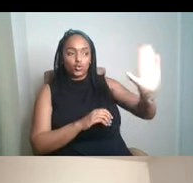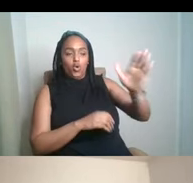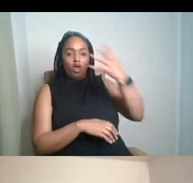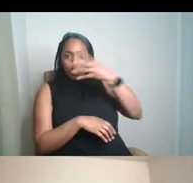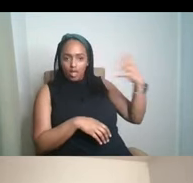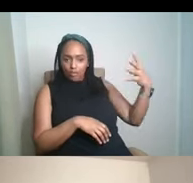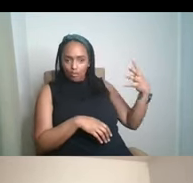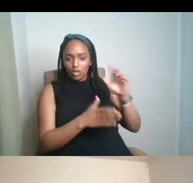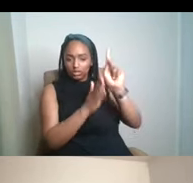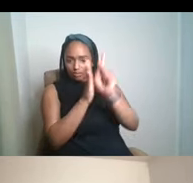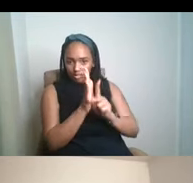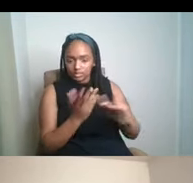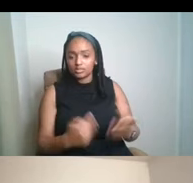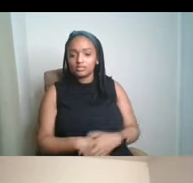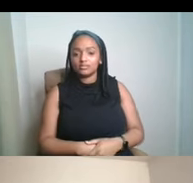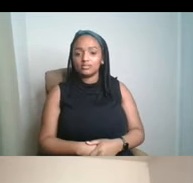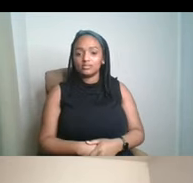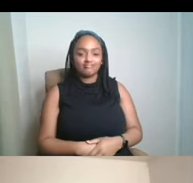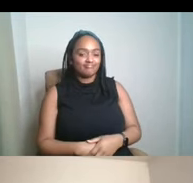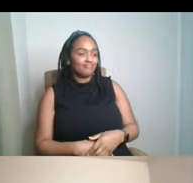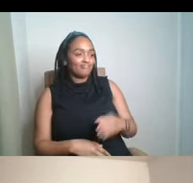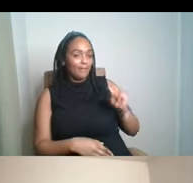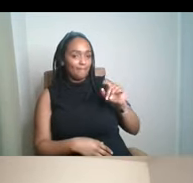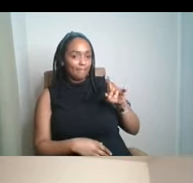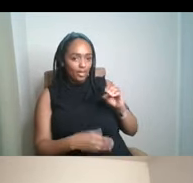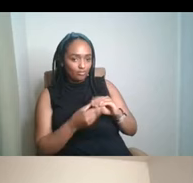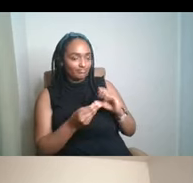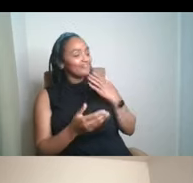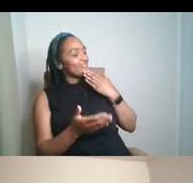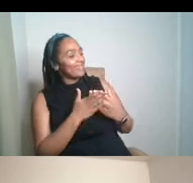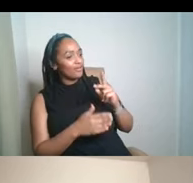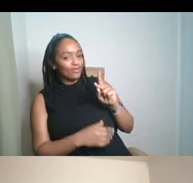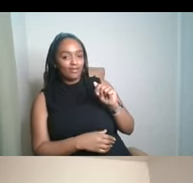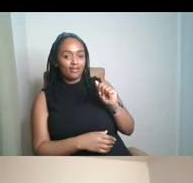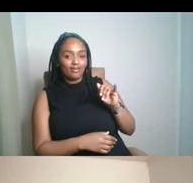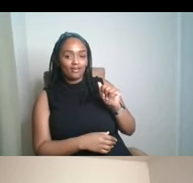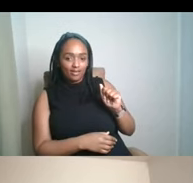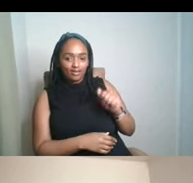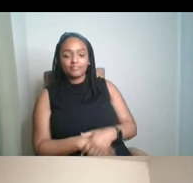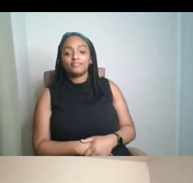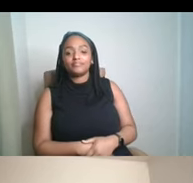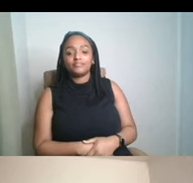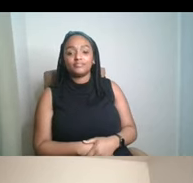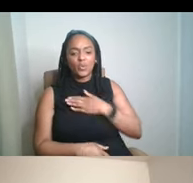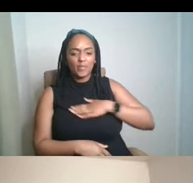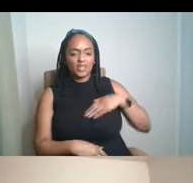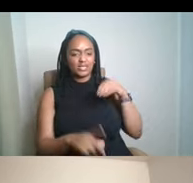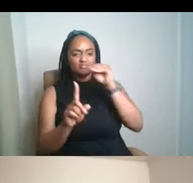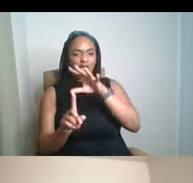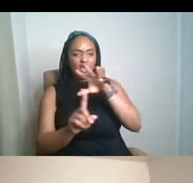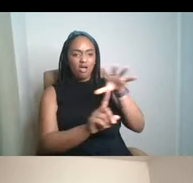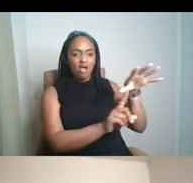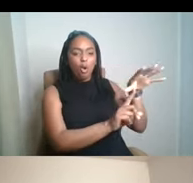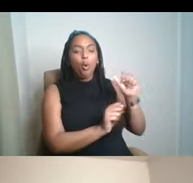Thank you for that, Kaya. Kenny, can you help me put a spotlight on all of our young presenters right now? And I just